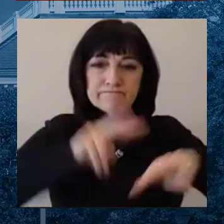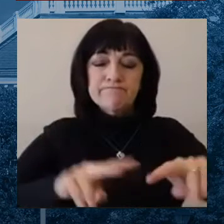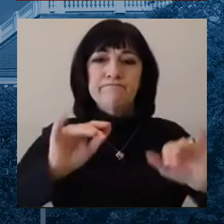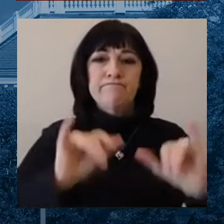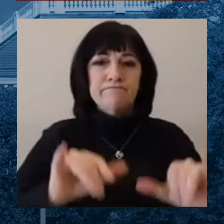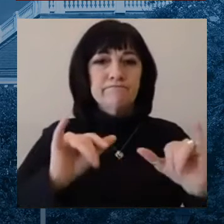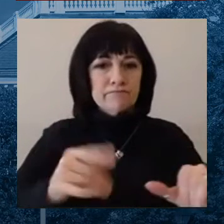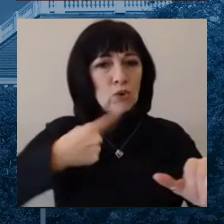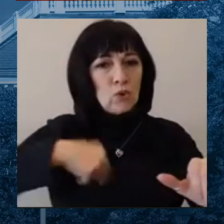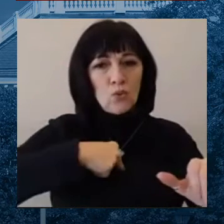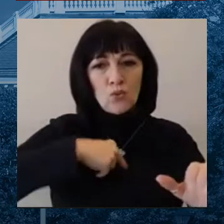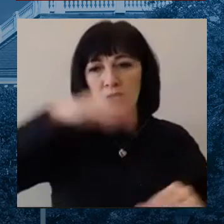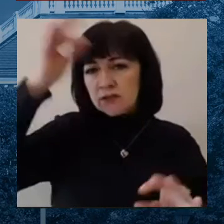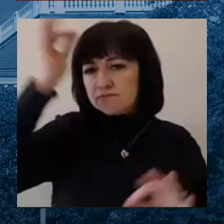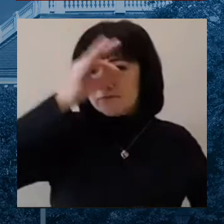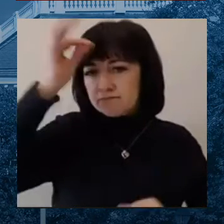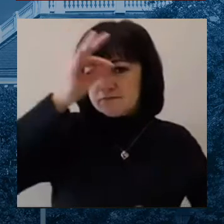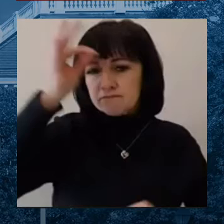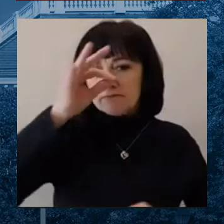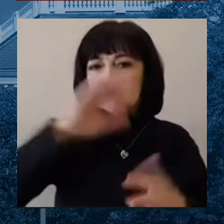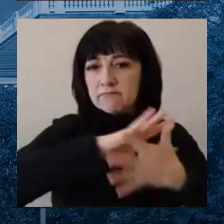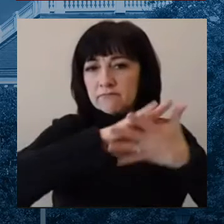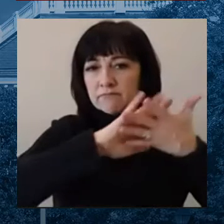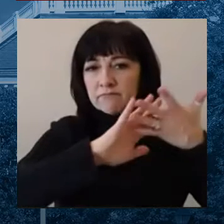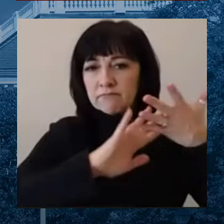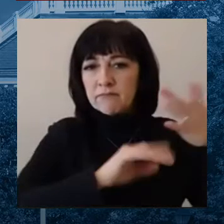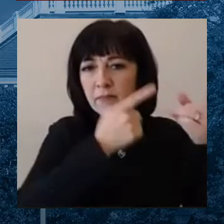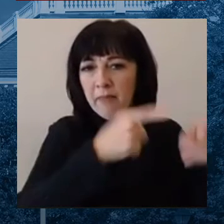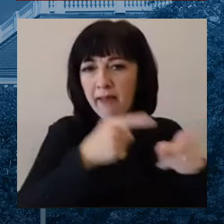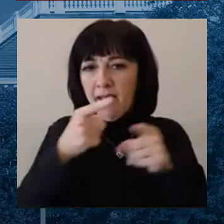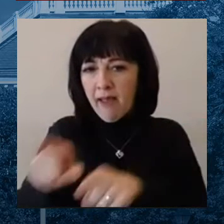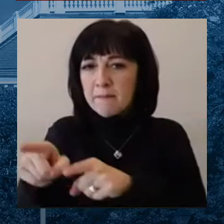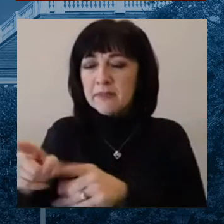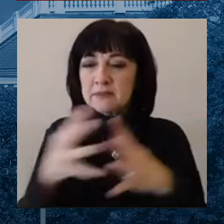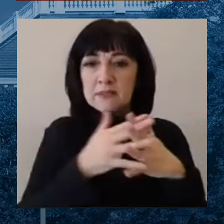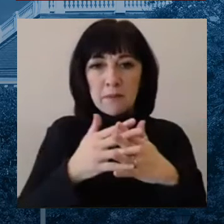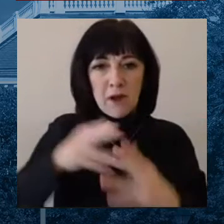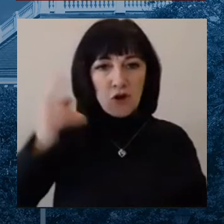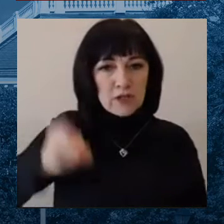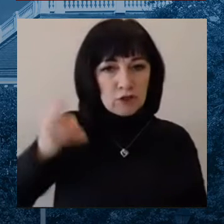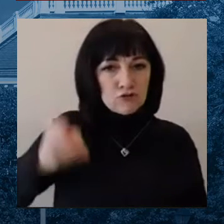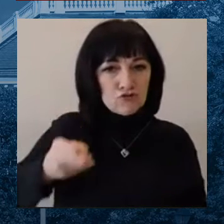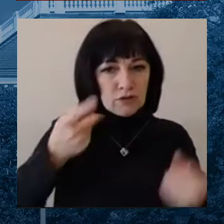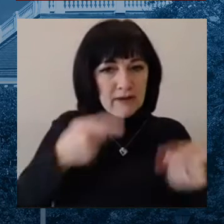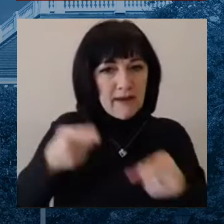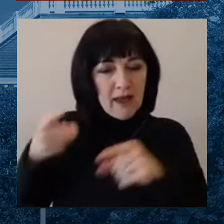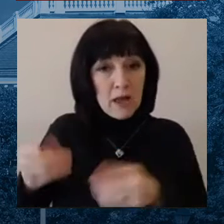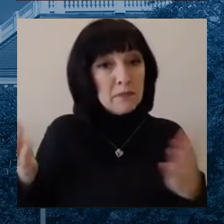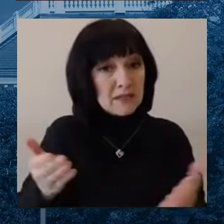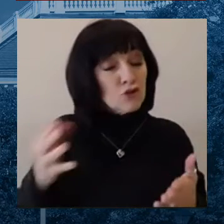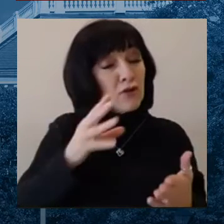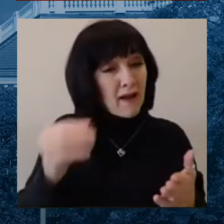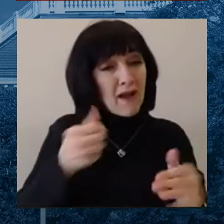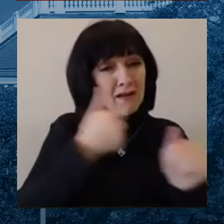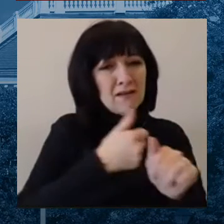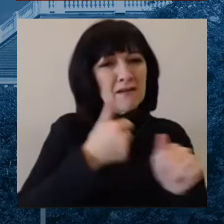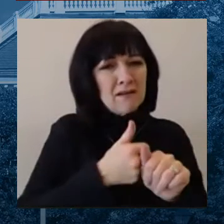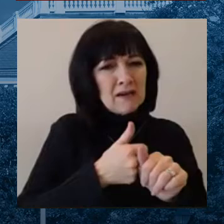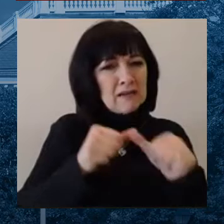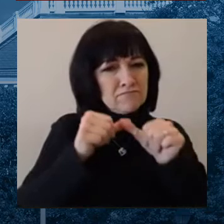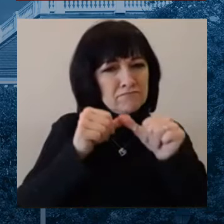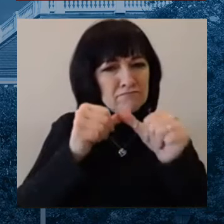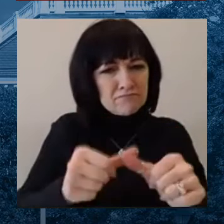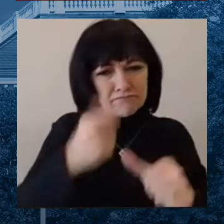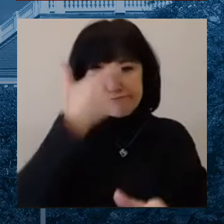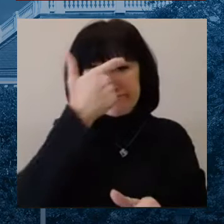know about the never-ending chapter of American history, its lasting impact on African Americans,